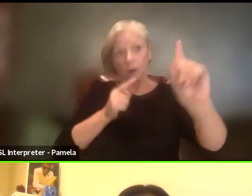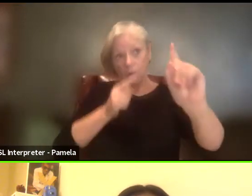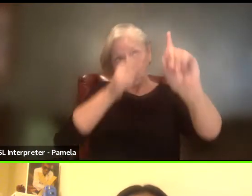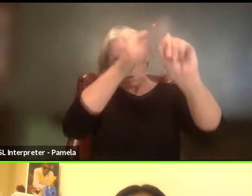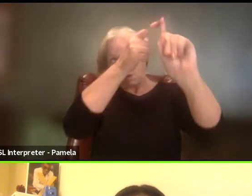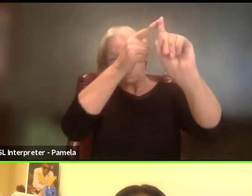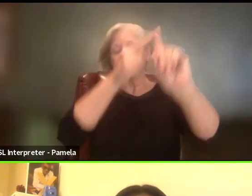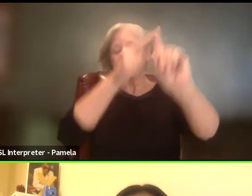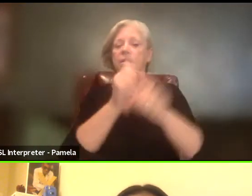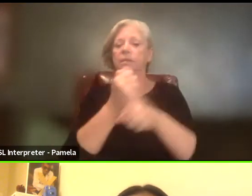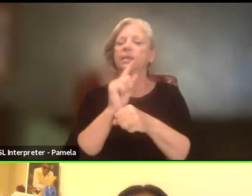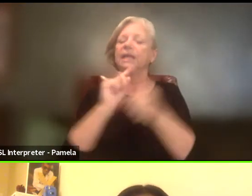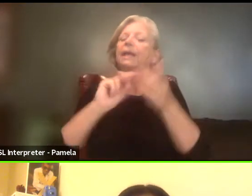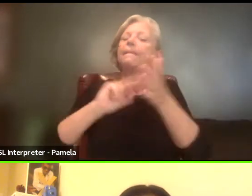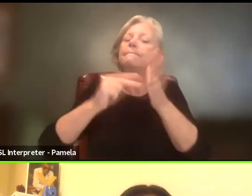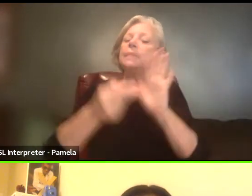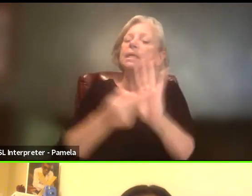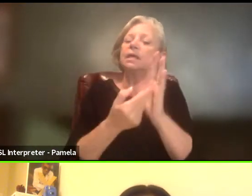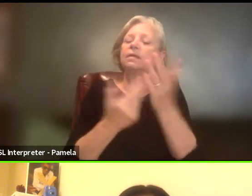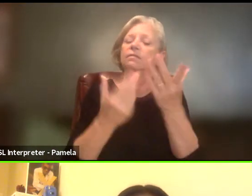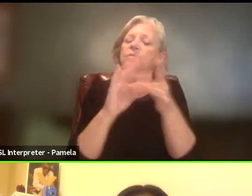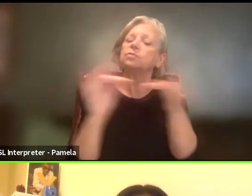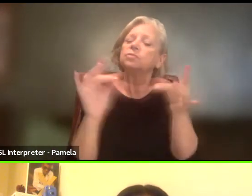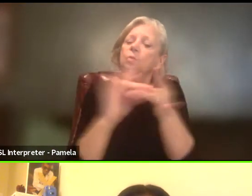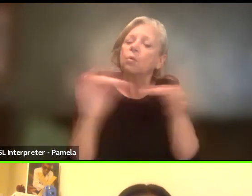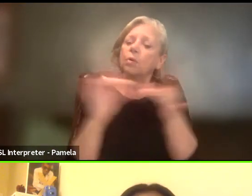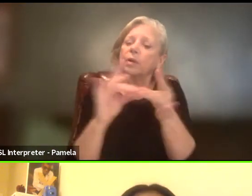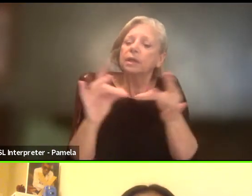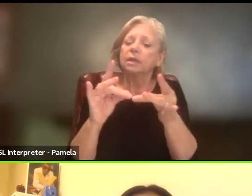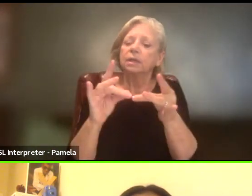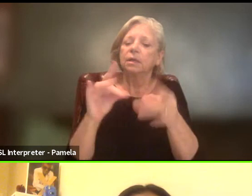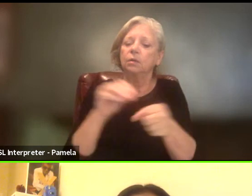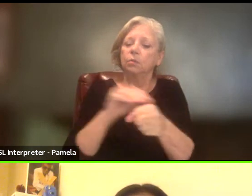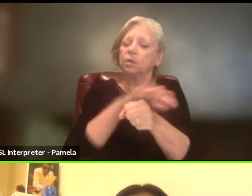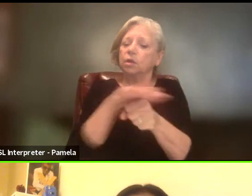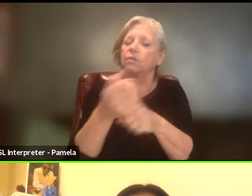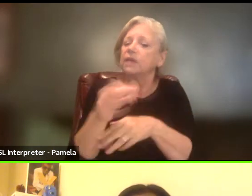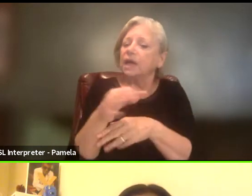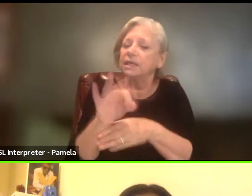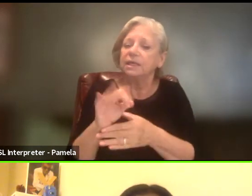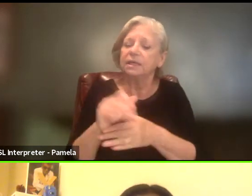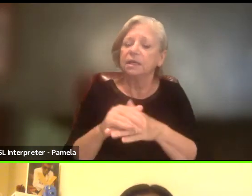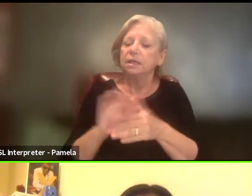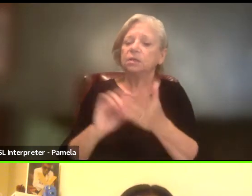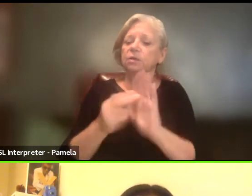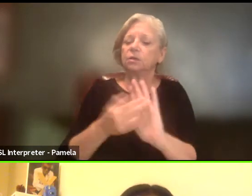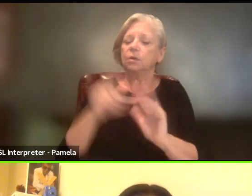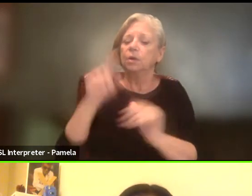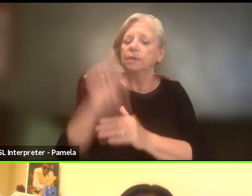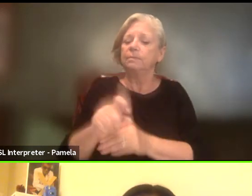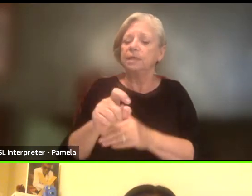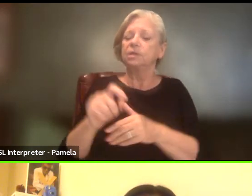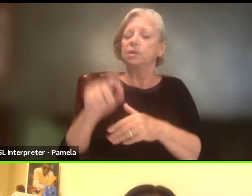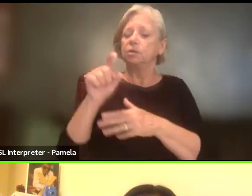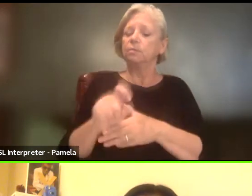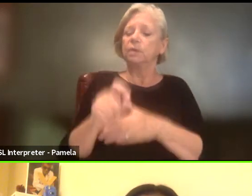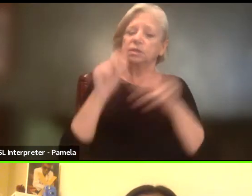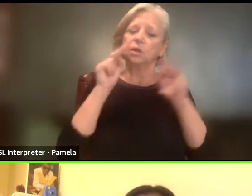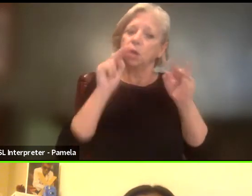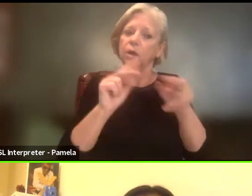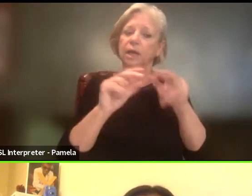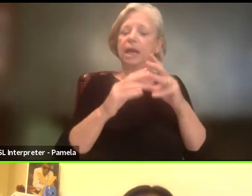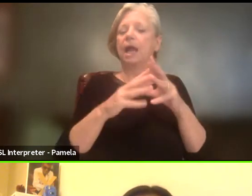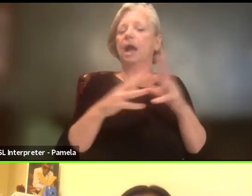create meaningful content and messaging surrounded COVID-19. So to do that, we have to first look at what messaging is out there right